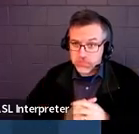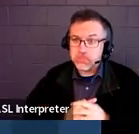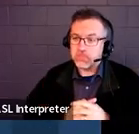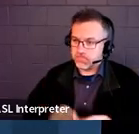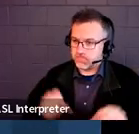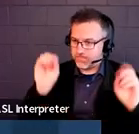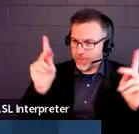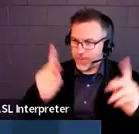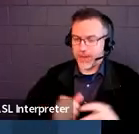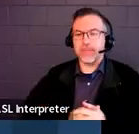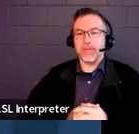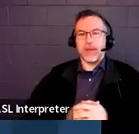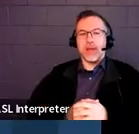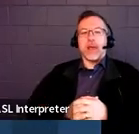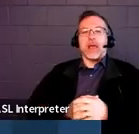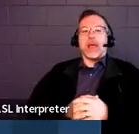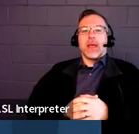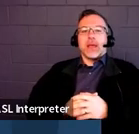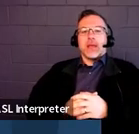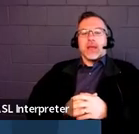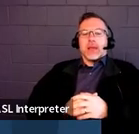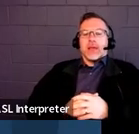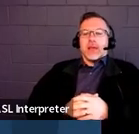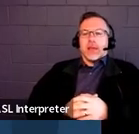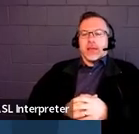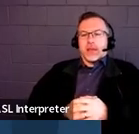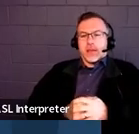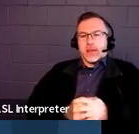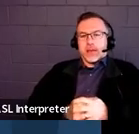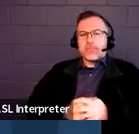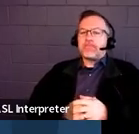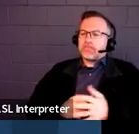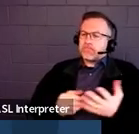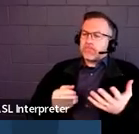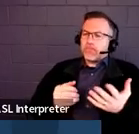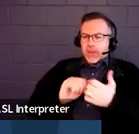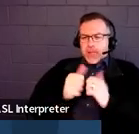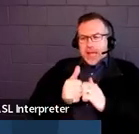Okay. So considering this eligibility,